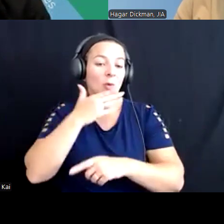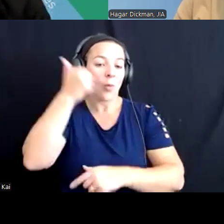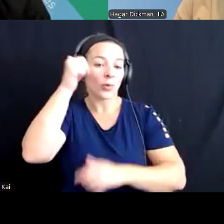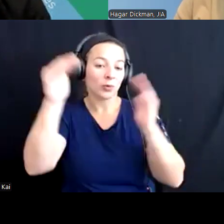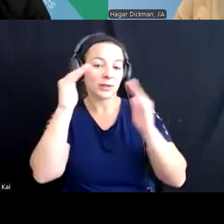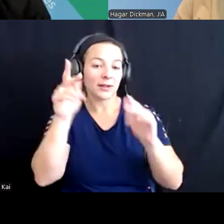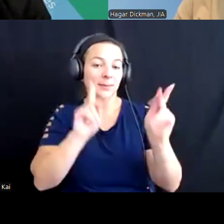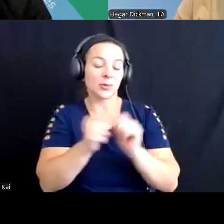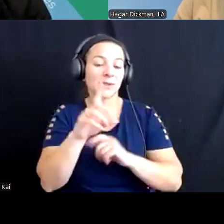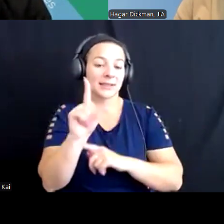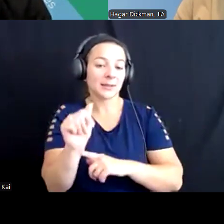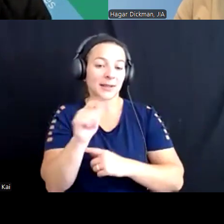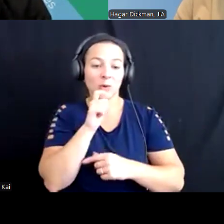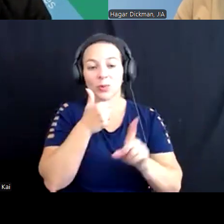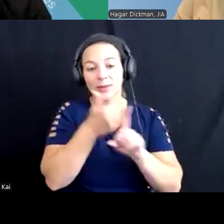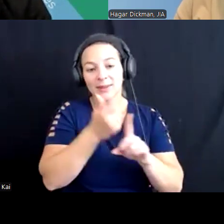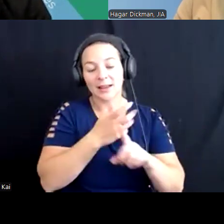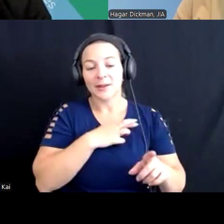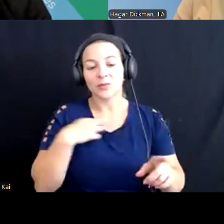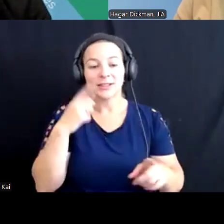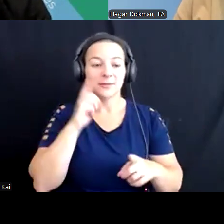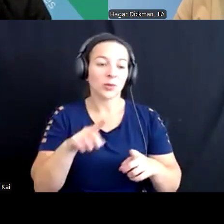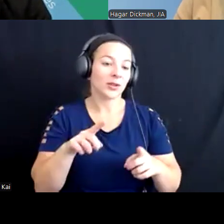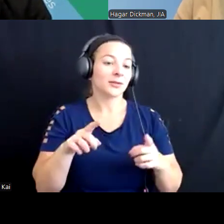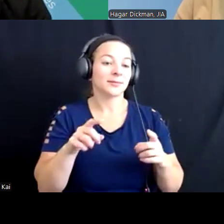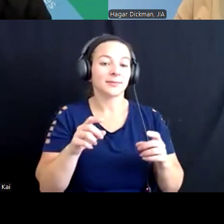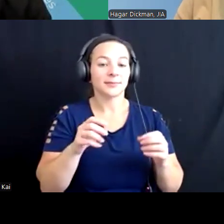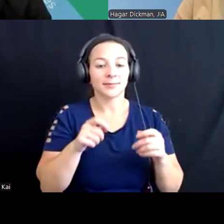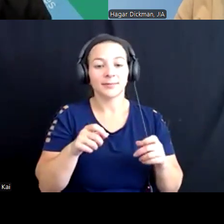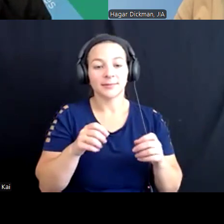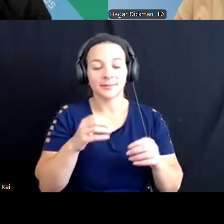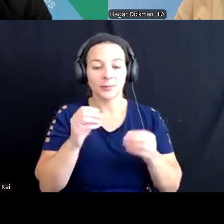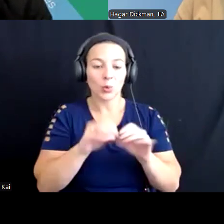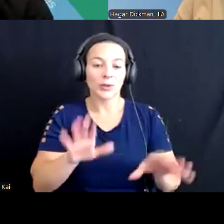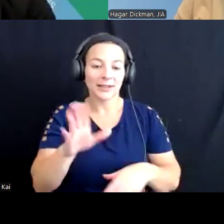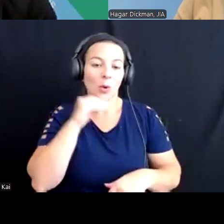disabilities who may be at risk or are facing homelessness?